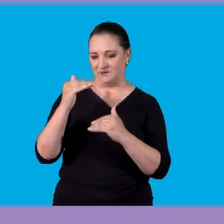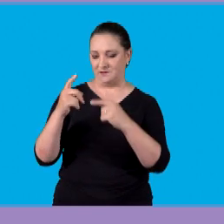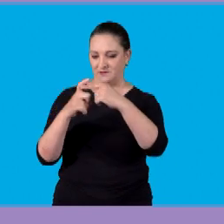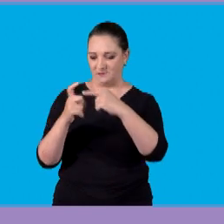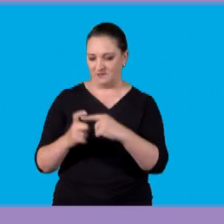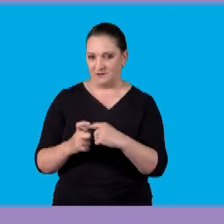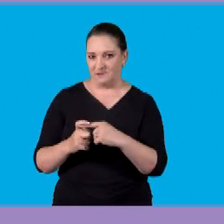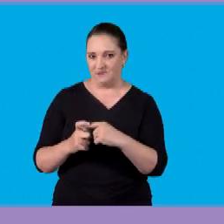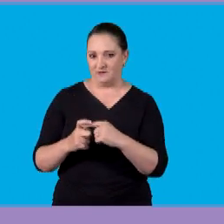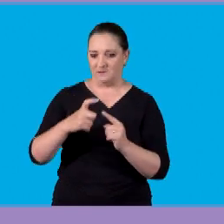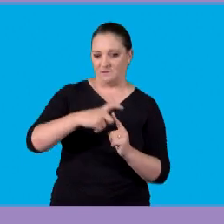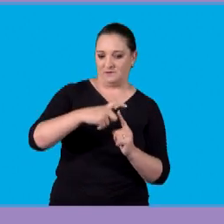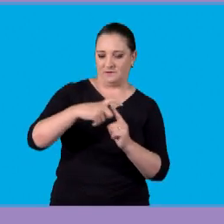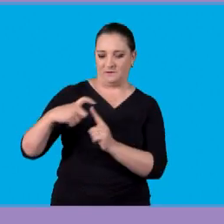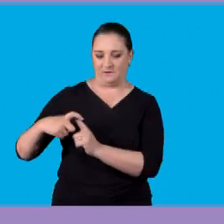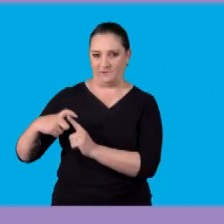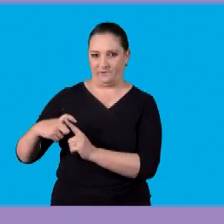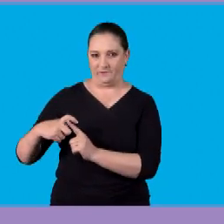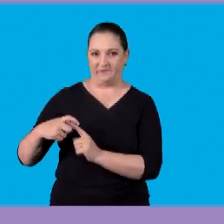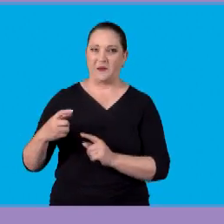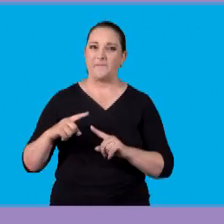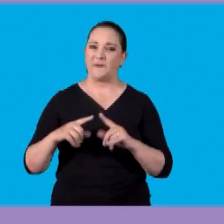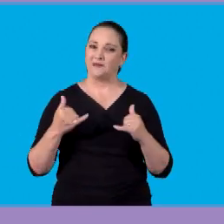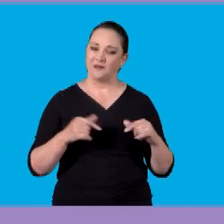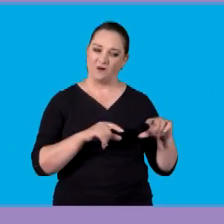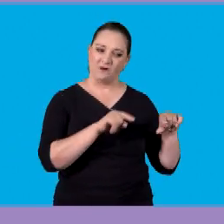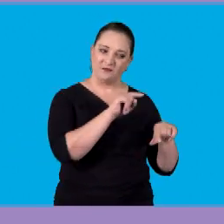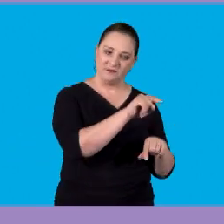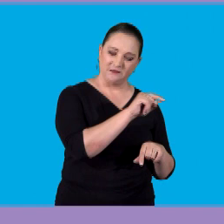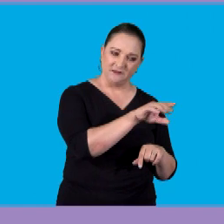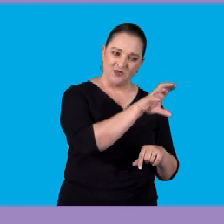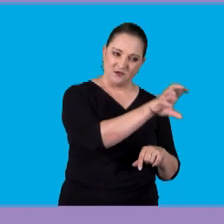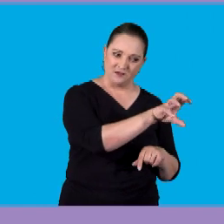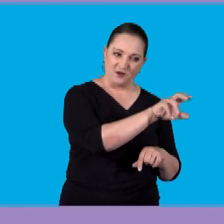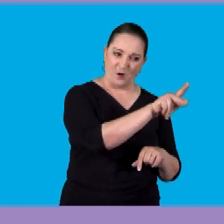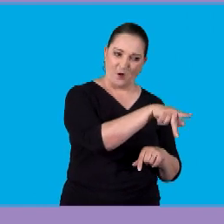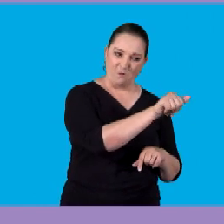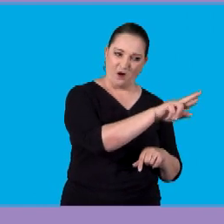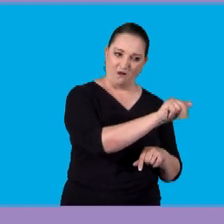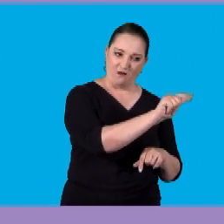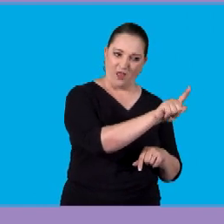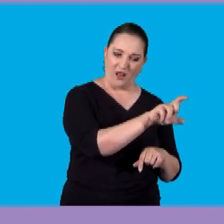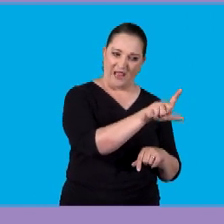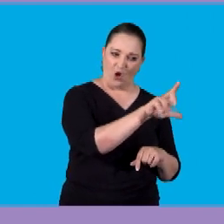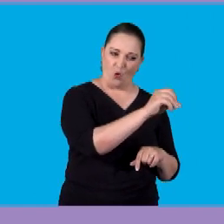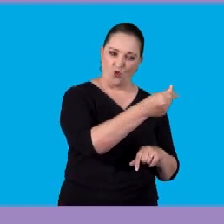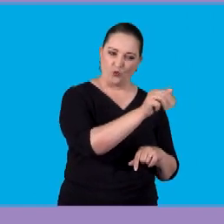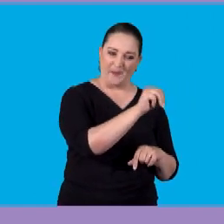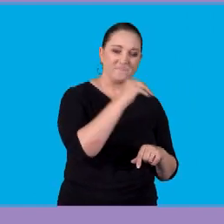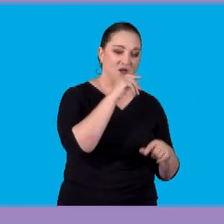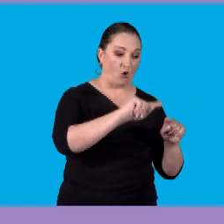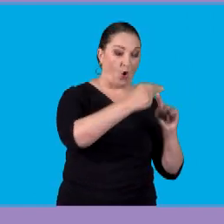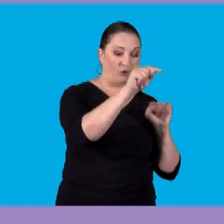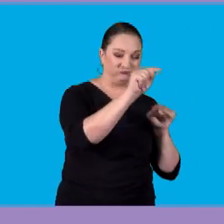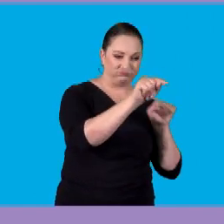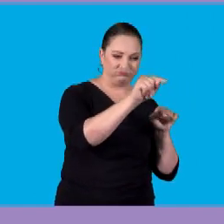Now, what we know about a parallelogram is that the opposite sides of a parallelogram are